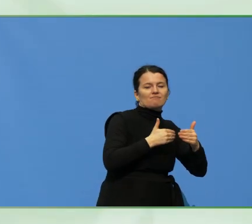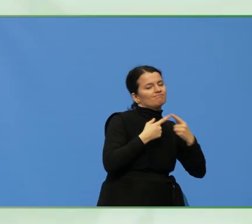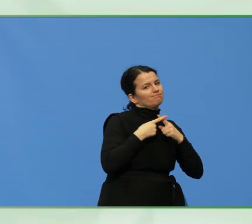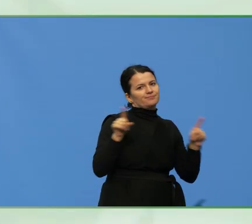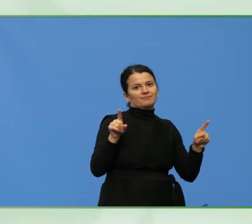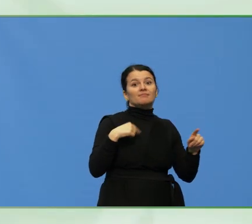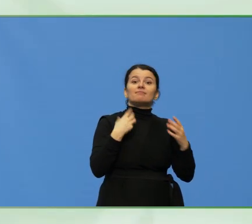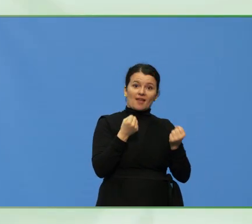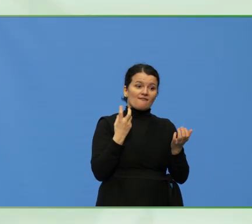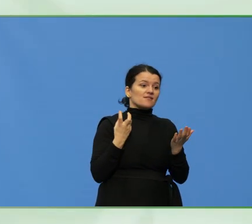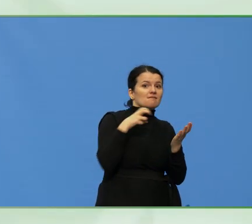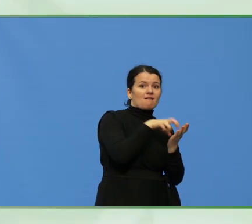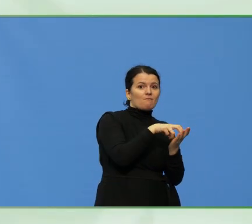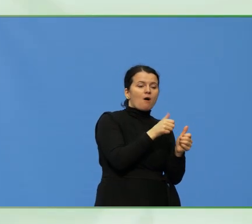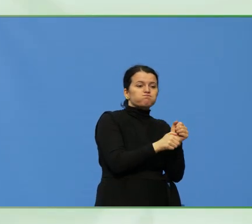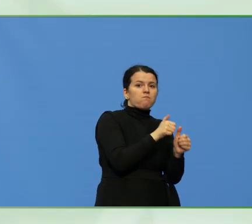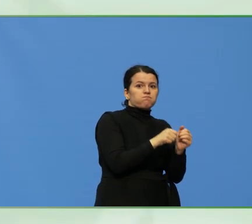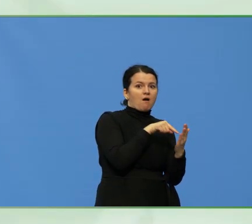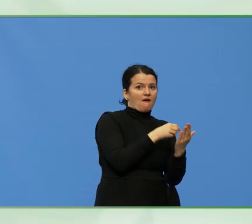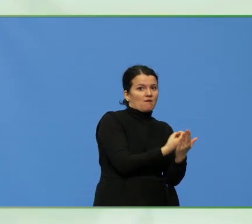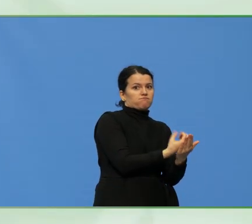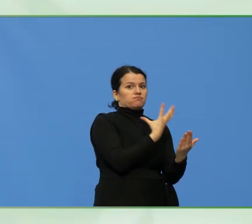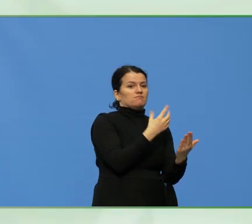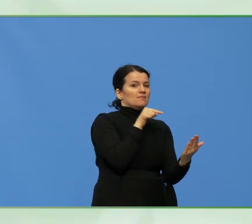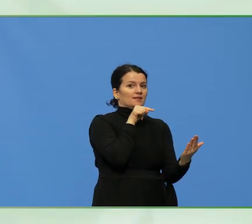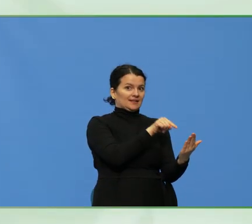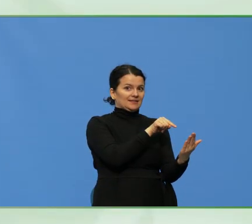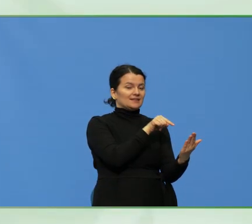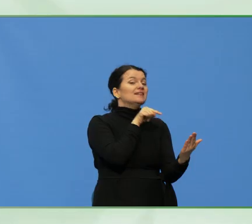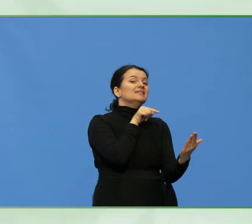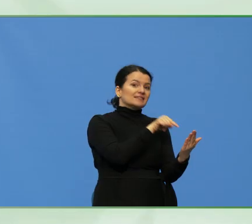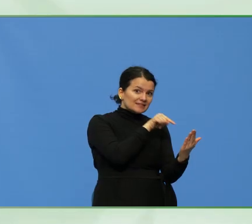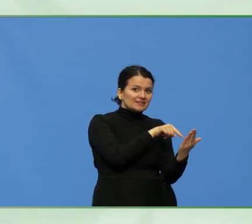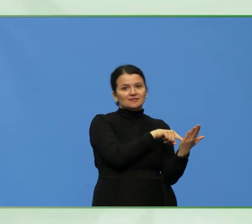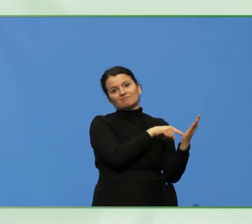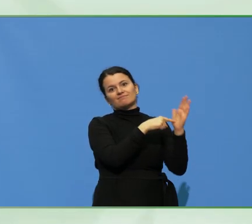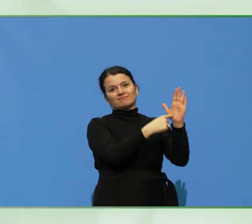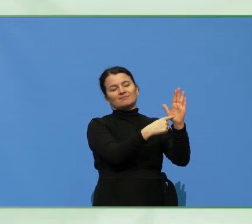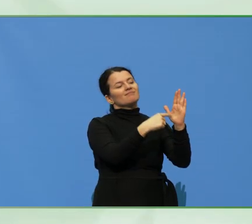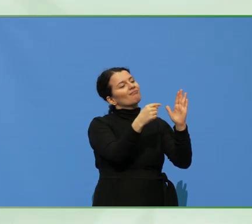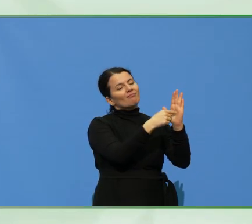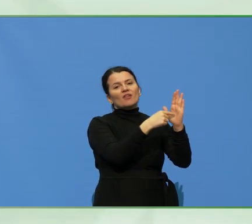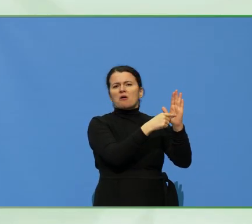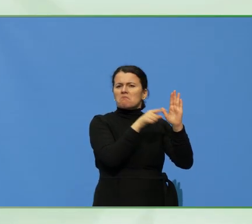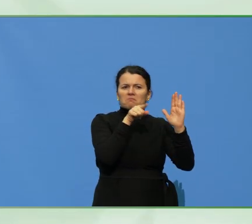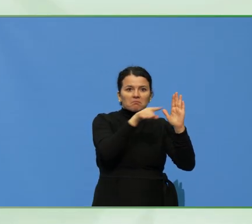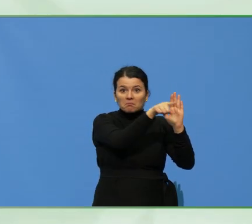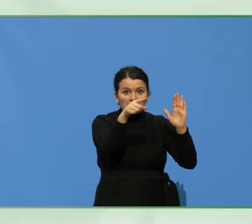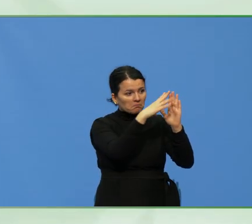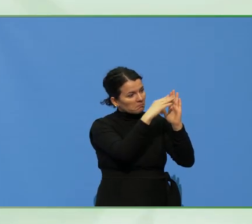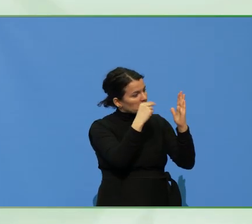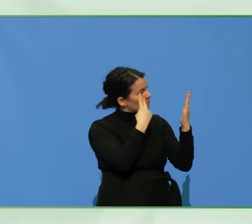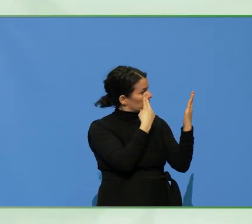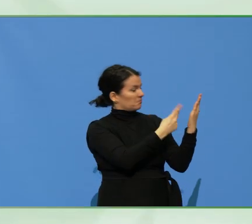app that is a mainstream fitness and yoga app intentionally built on the foundation of accessibility. We leverage